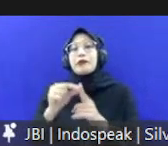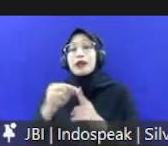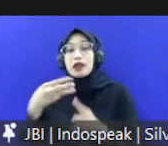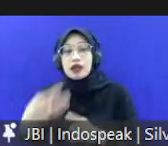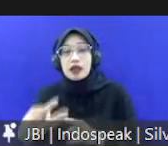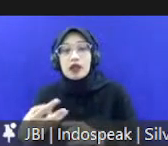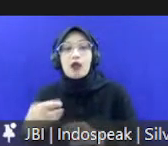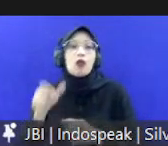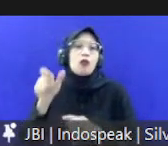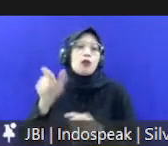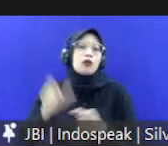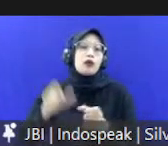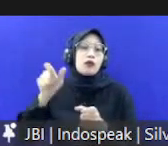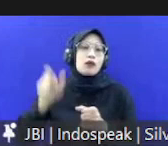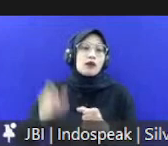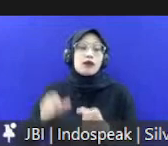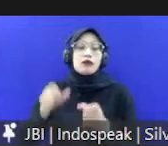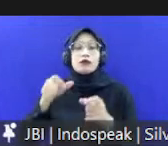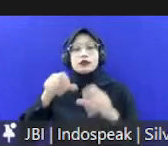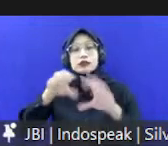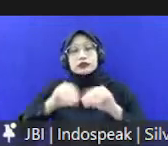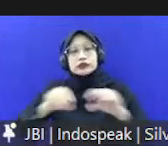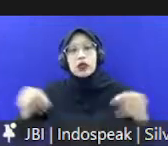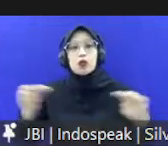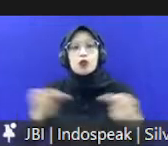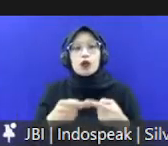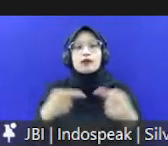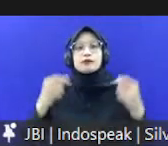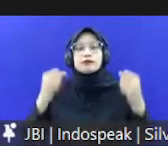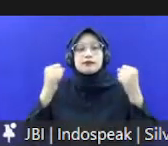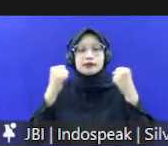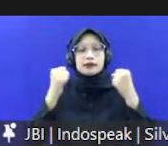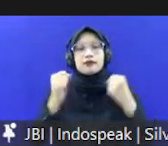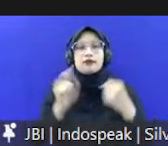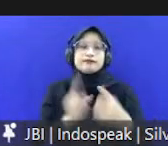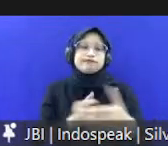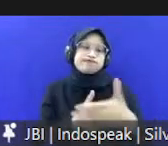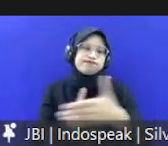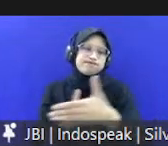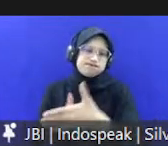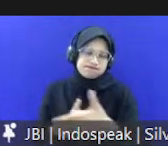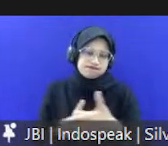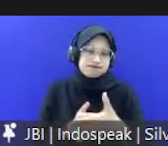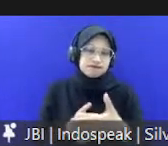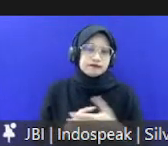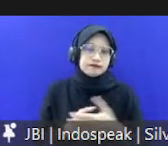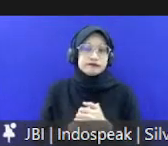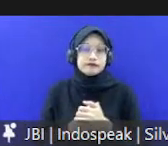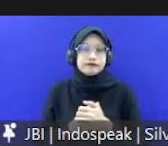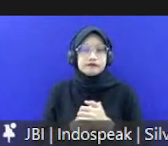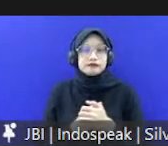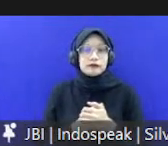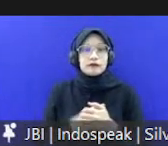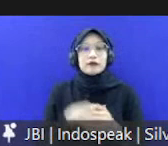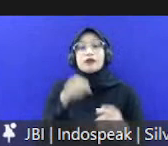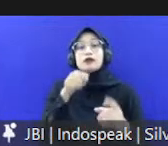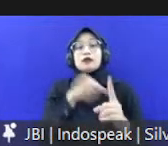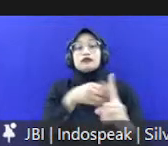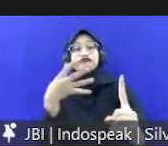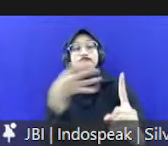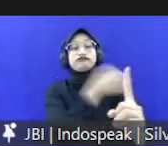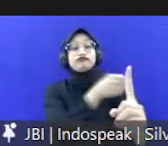Therefore, when we re-examine and recalculate the delivery of the triple billion goals, this